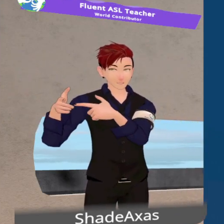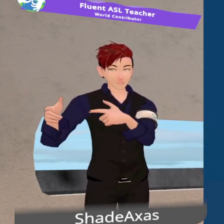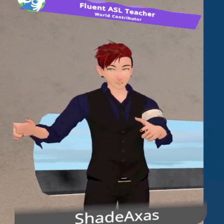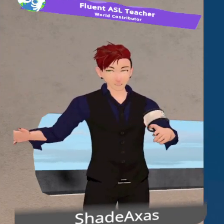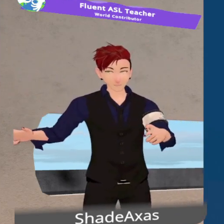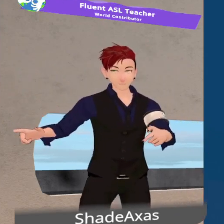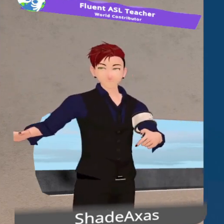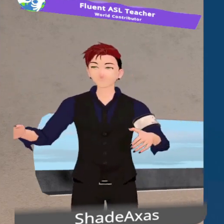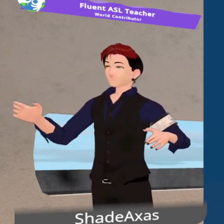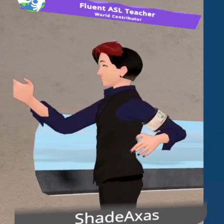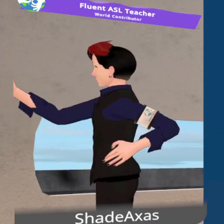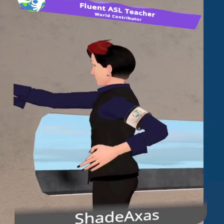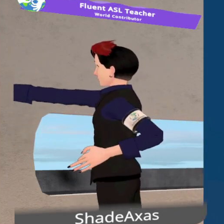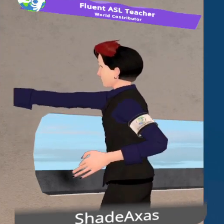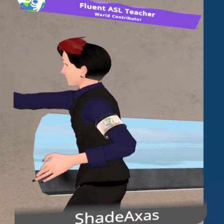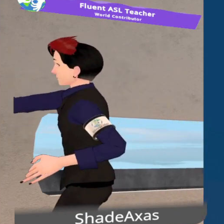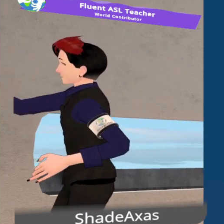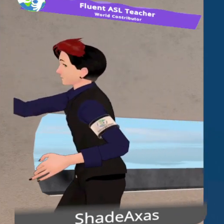is its own language.